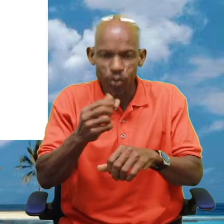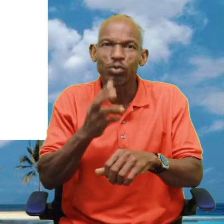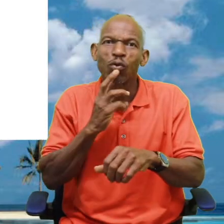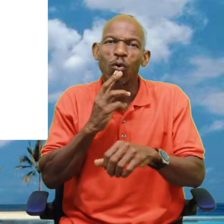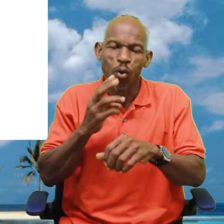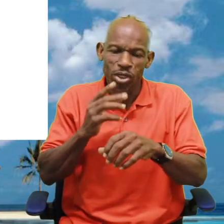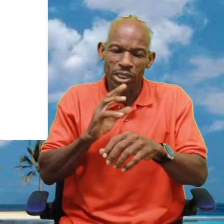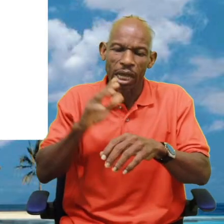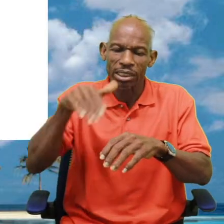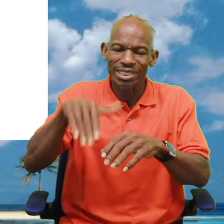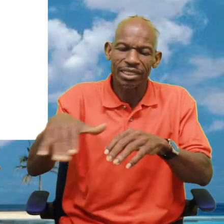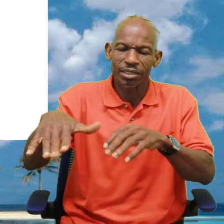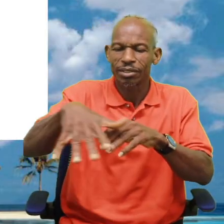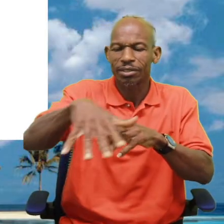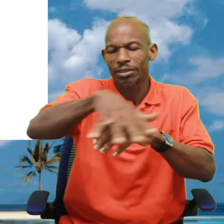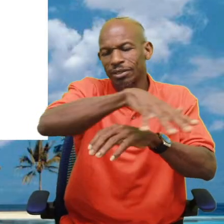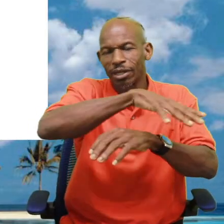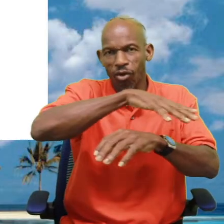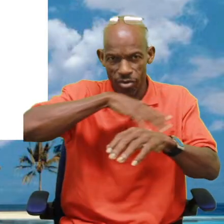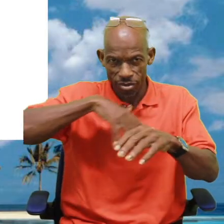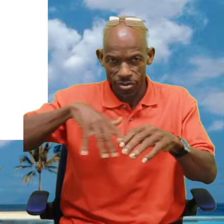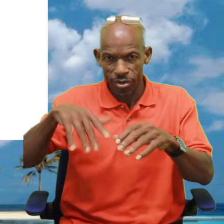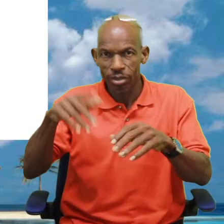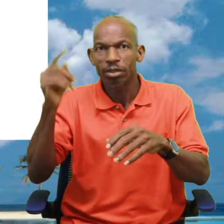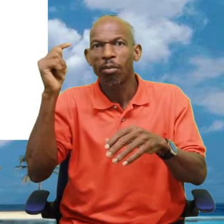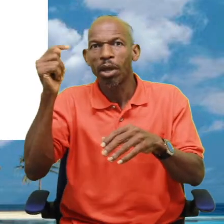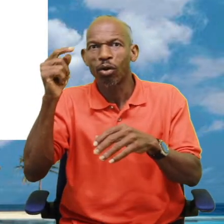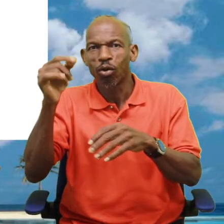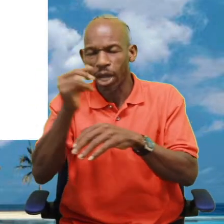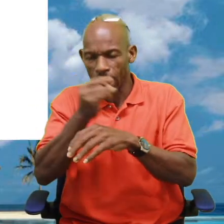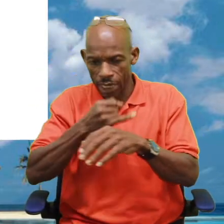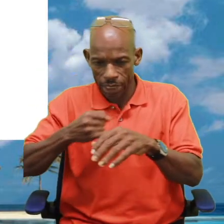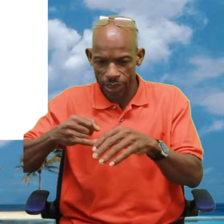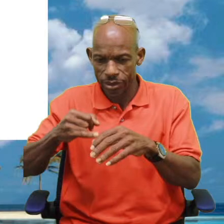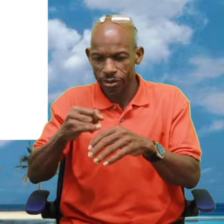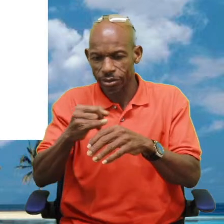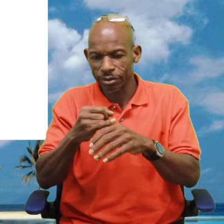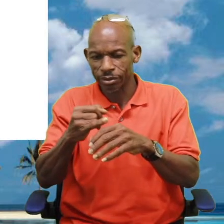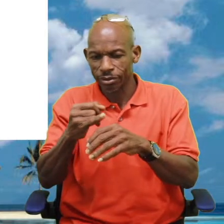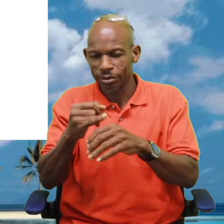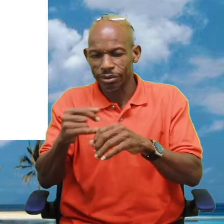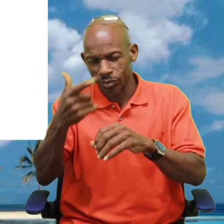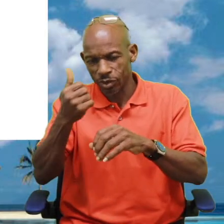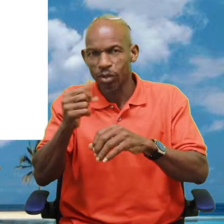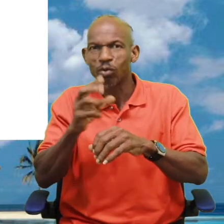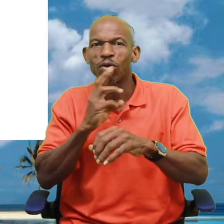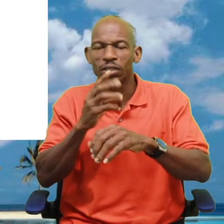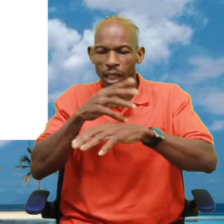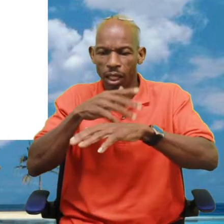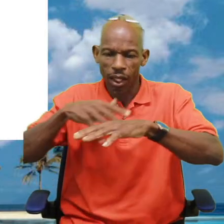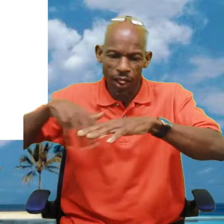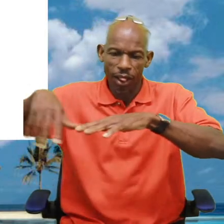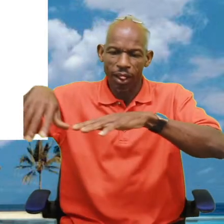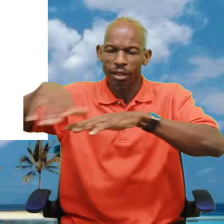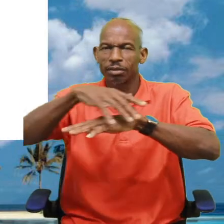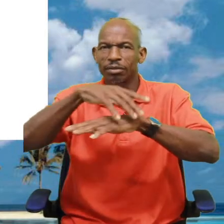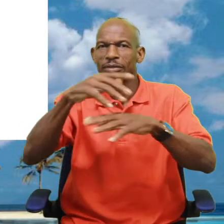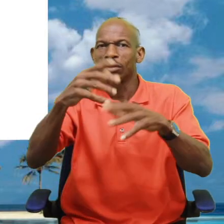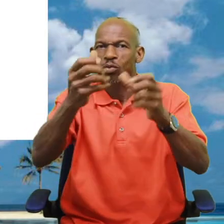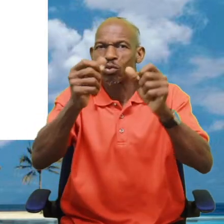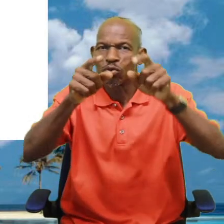and Tobago, 2 islands together. So I want you to get 2 adjectives to